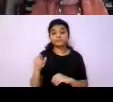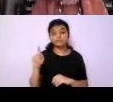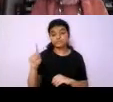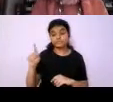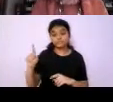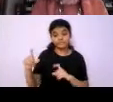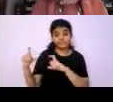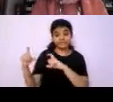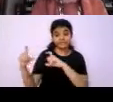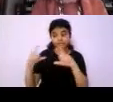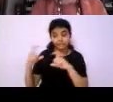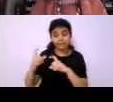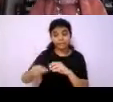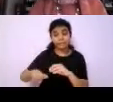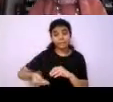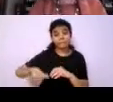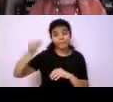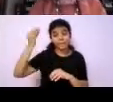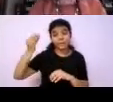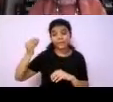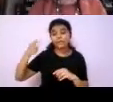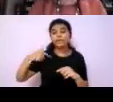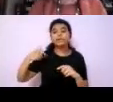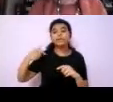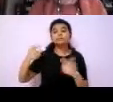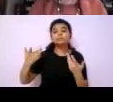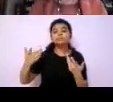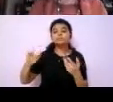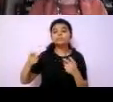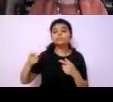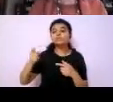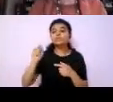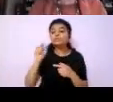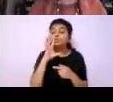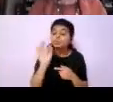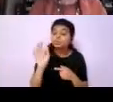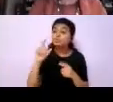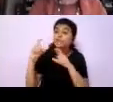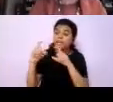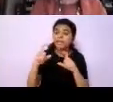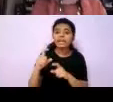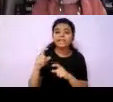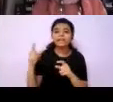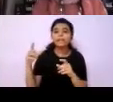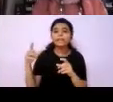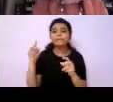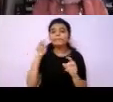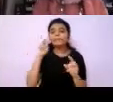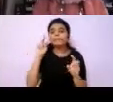too much fails to serve the point of care, which is to benefit another.